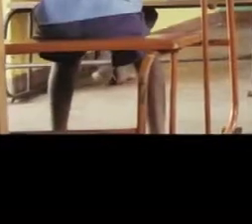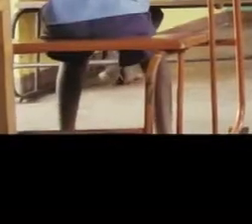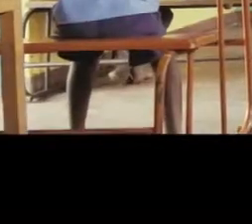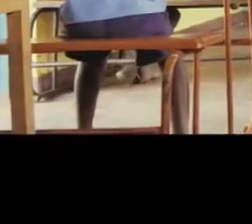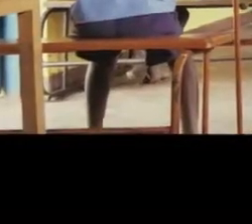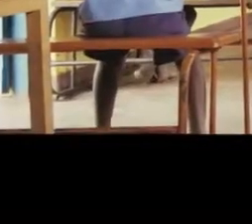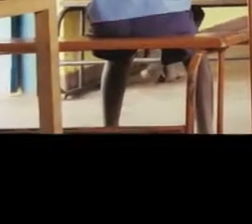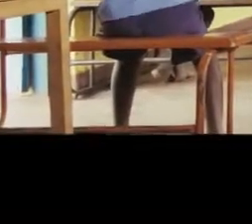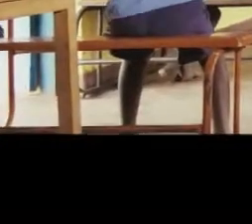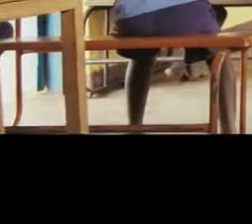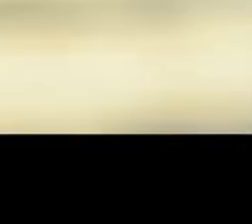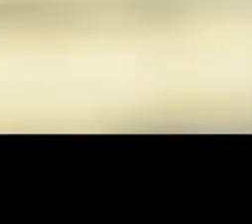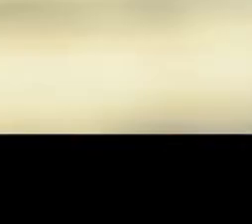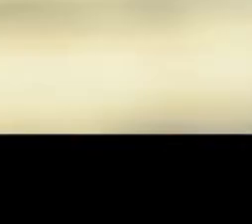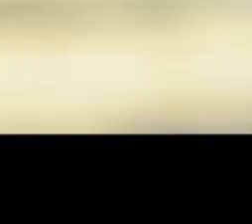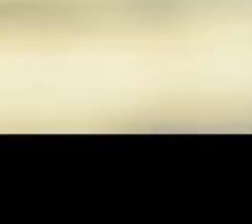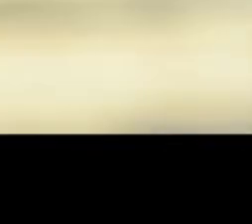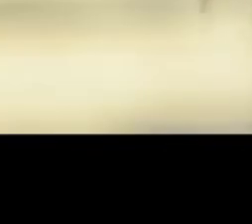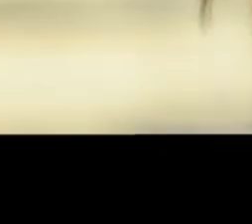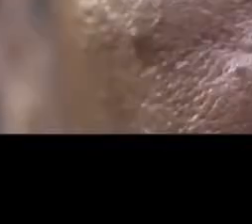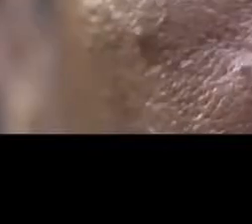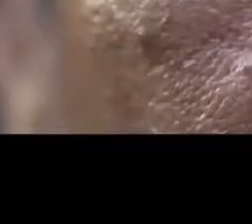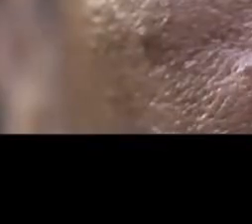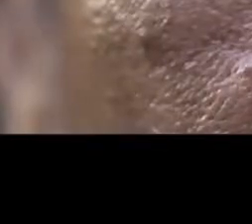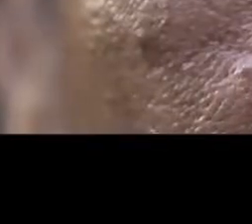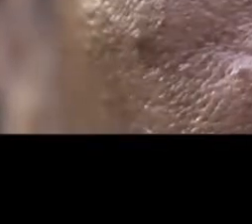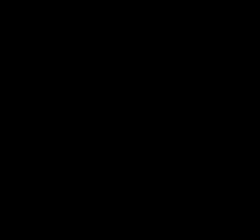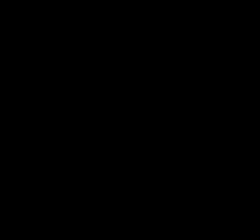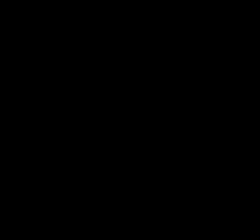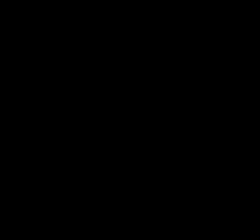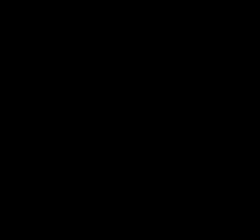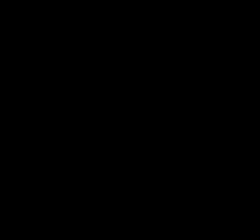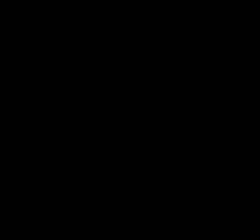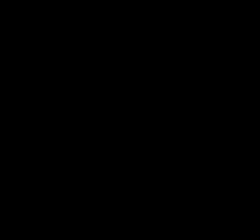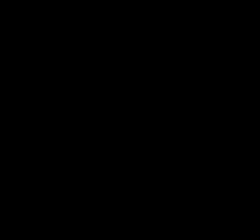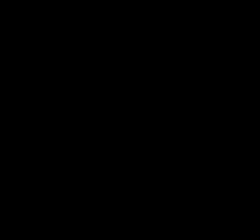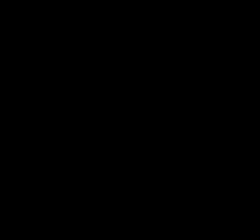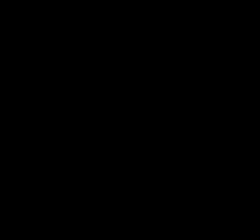I think mental health is a really scary topic.